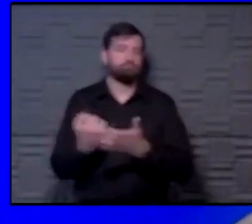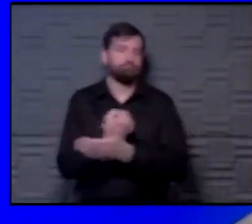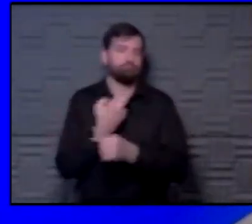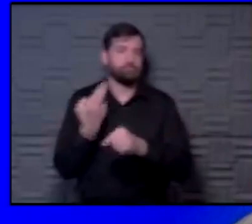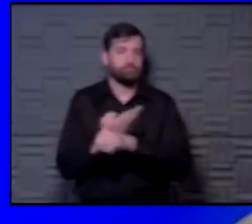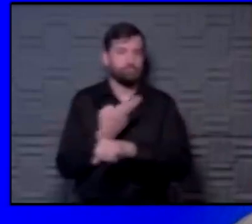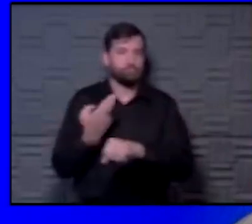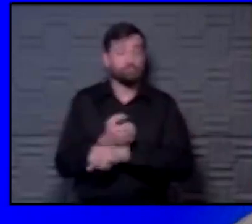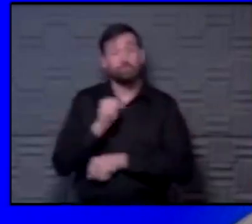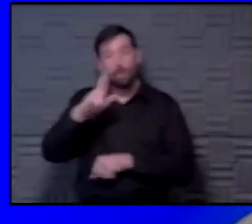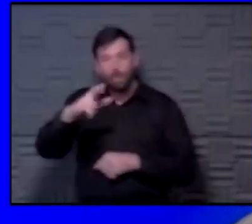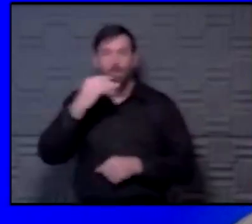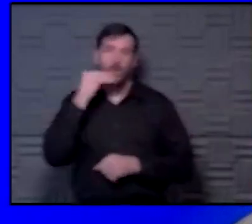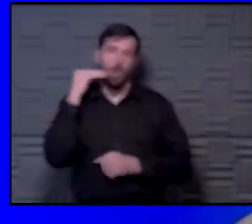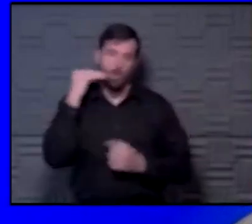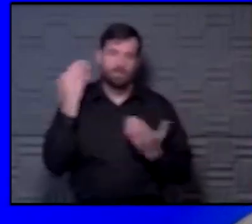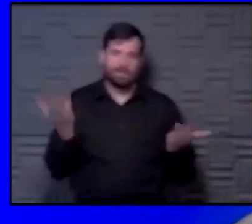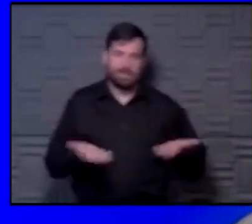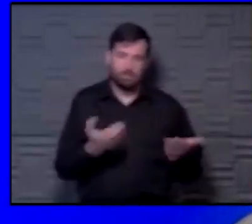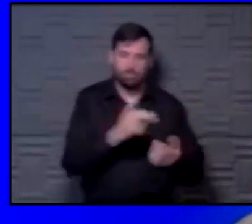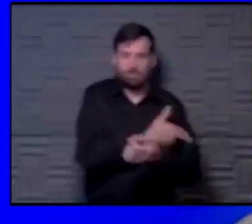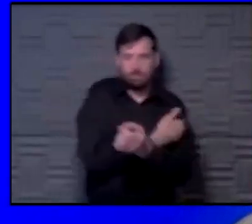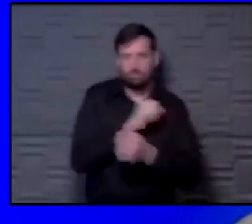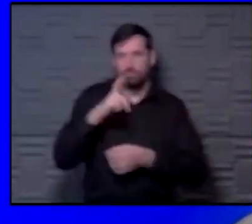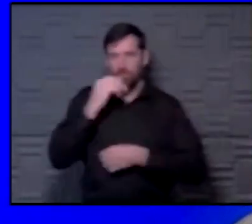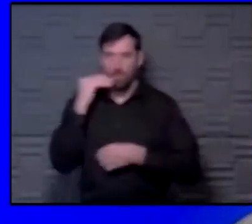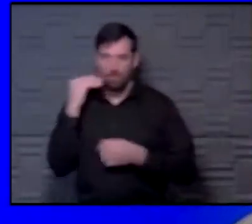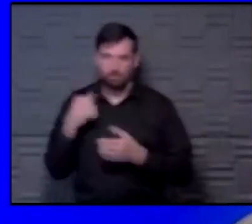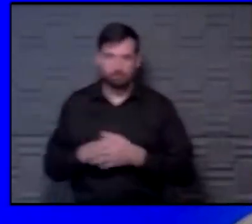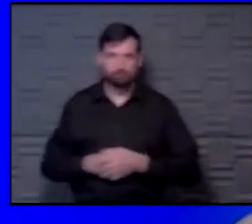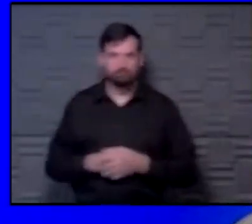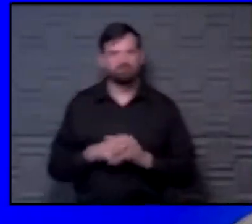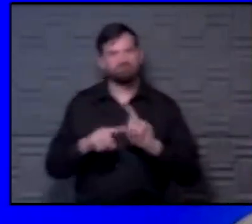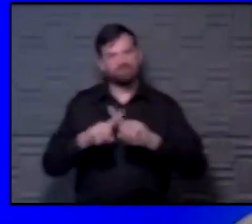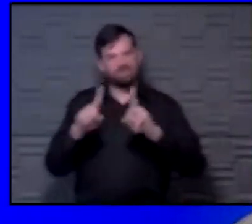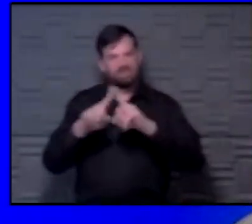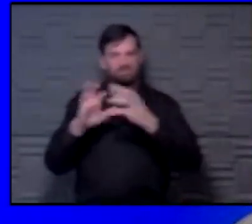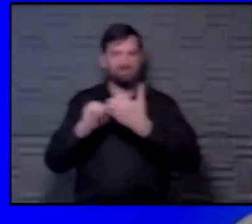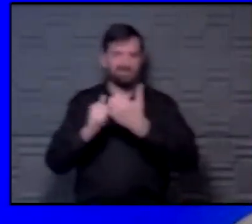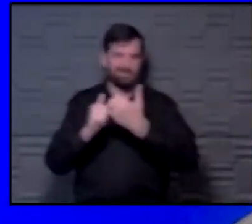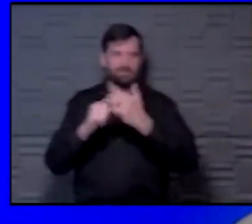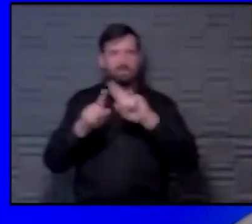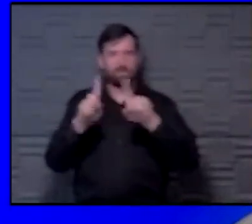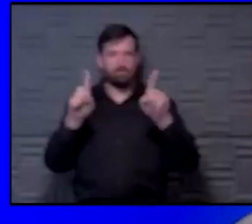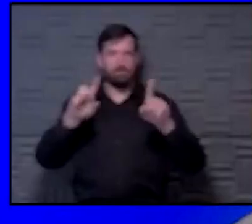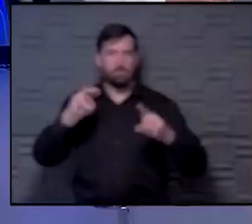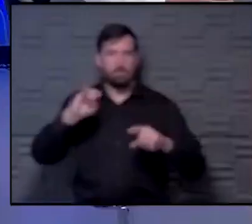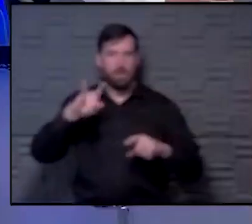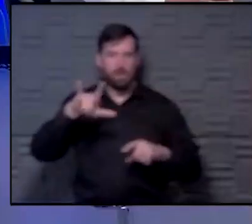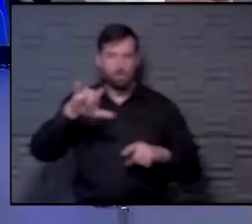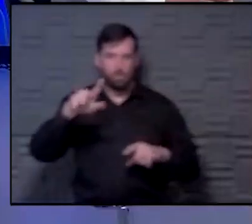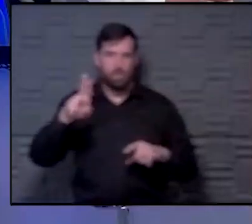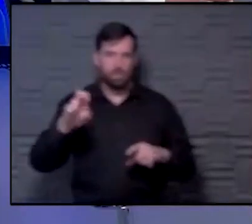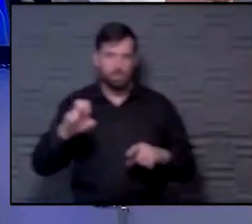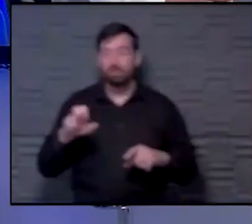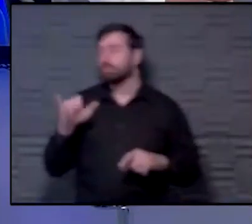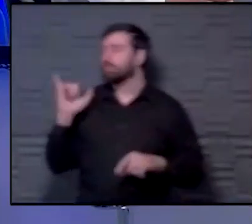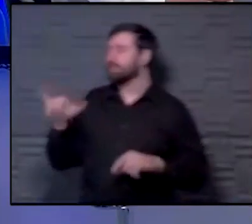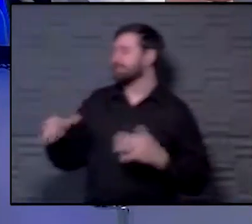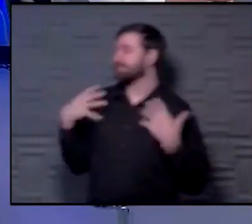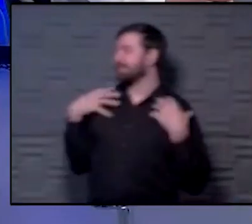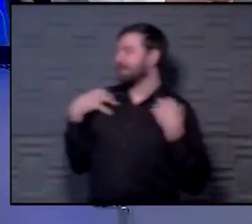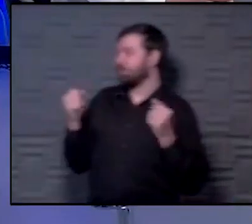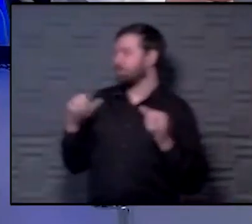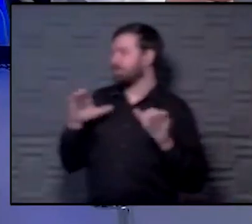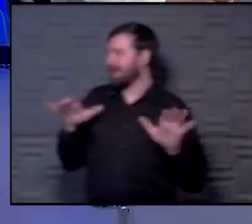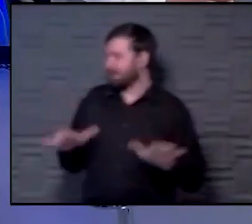hospital or for home use that are not related to heparin, that have different mechanisms and are different molecules. So, and that's in the health